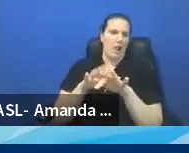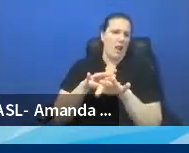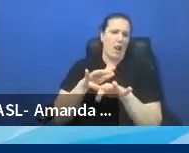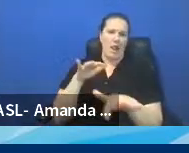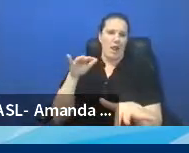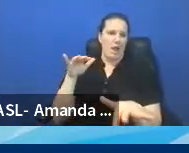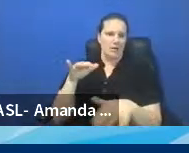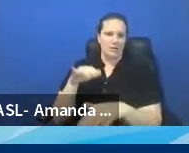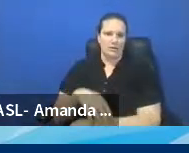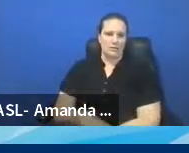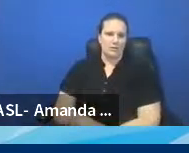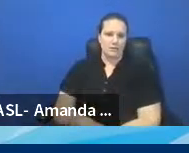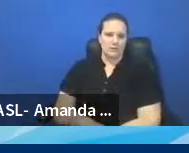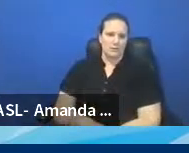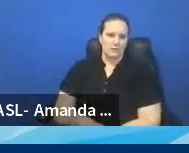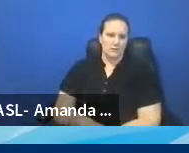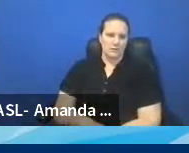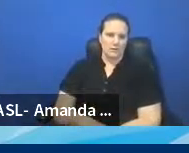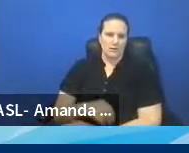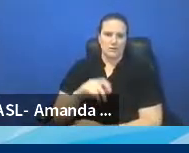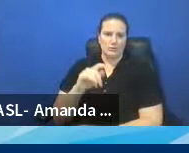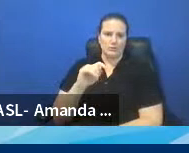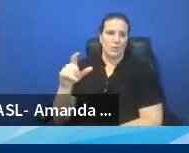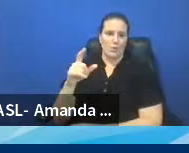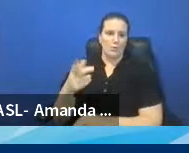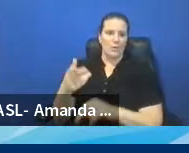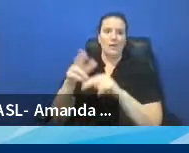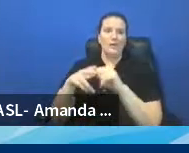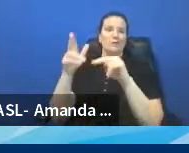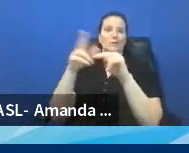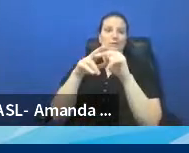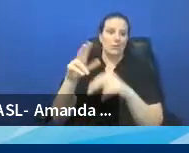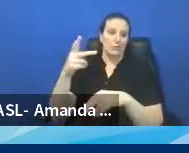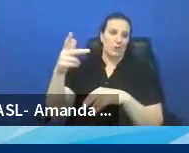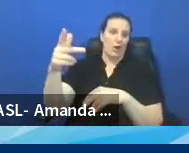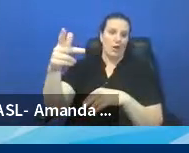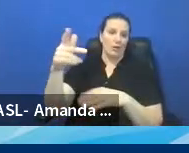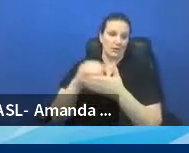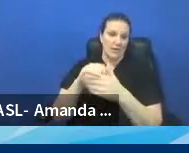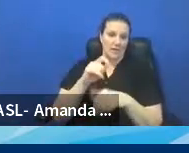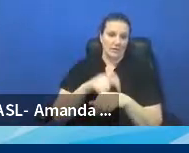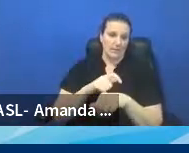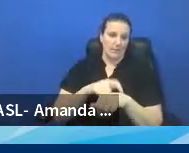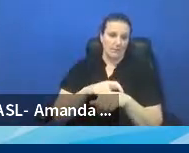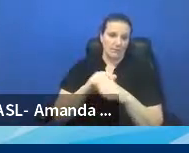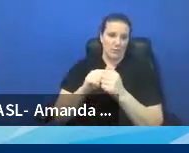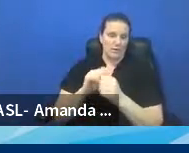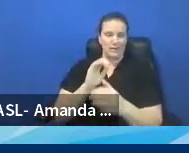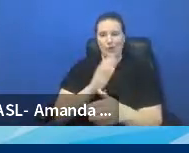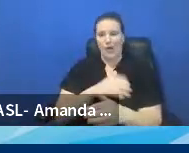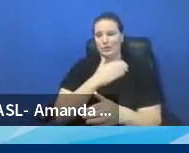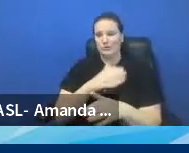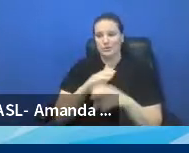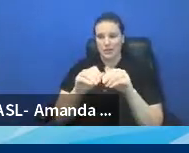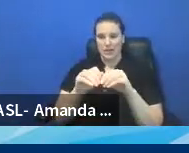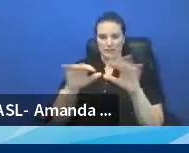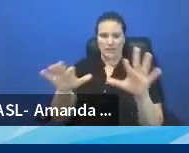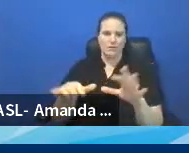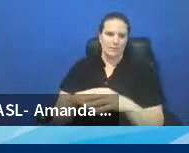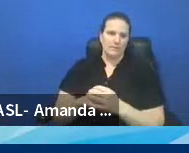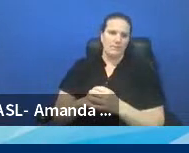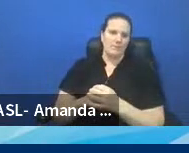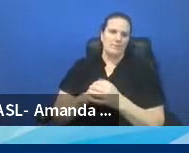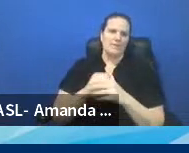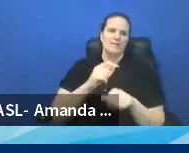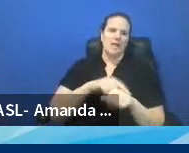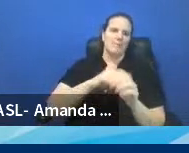congested, it's not going to, the toll is not going to increase, you know, $3 at that time period when the concert lets out. It will change based on